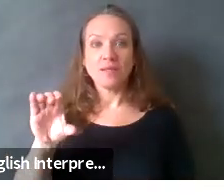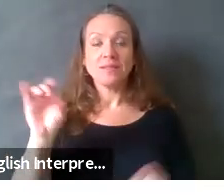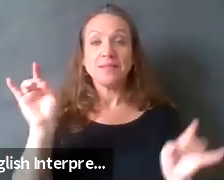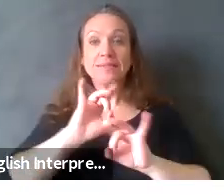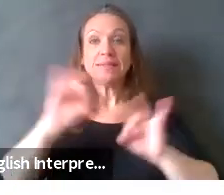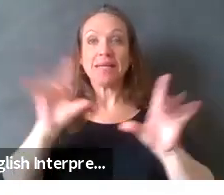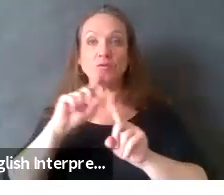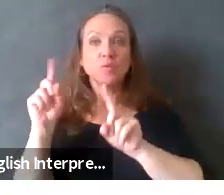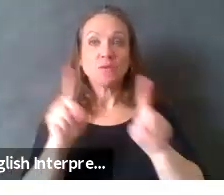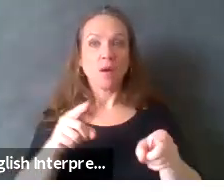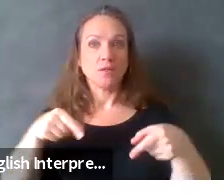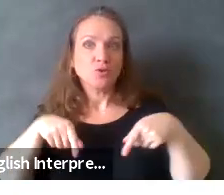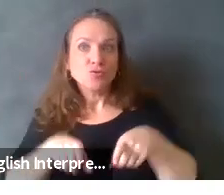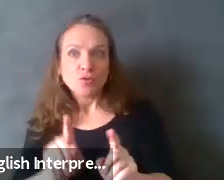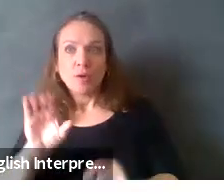COVID-19 Pandemic.